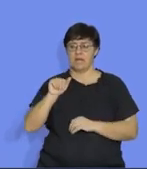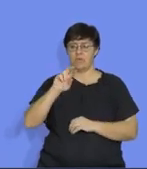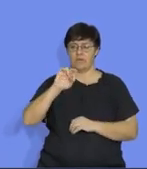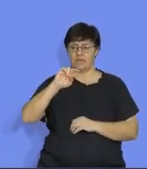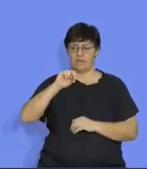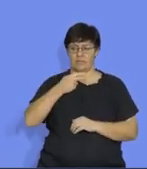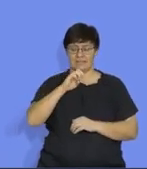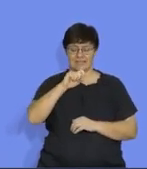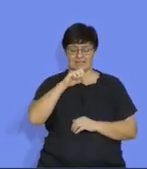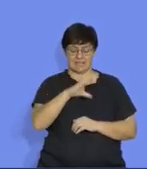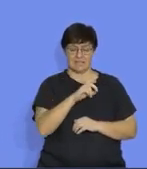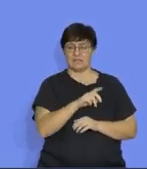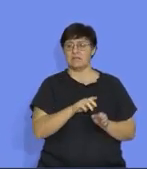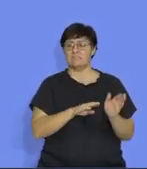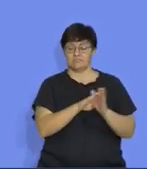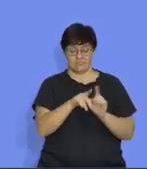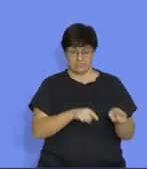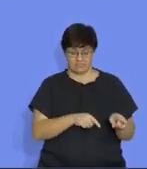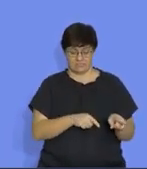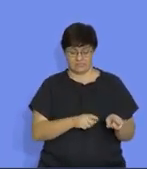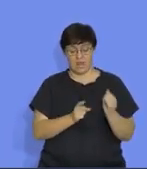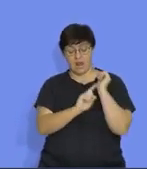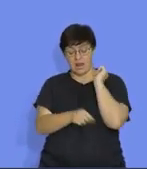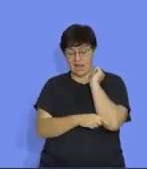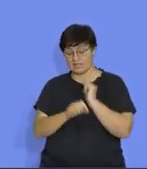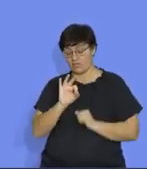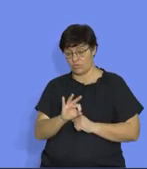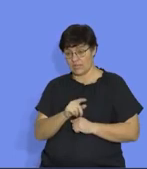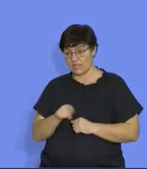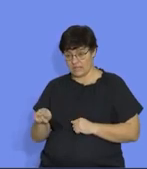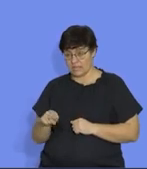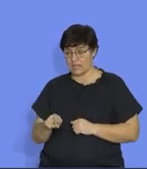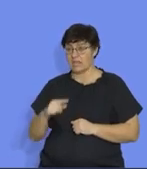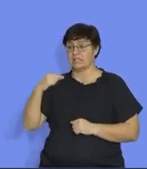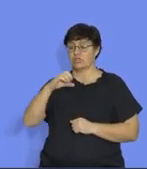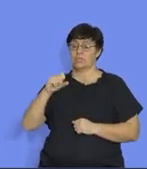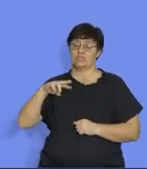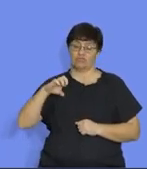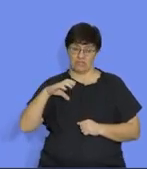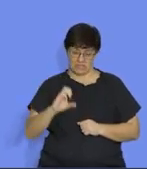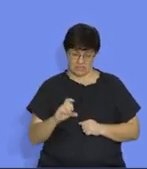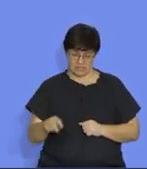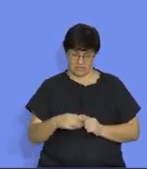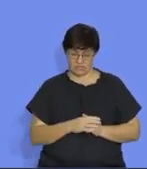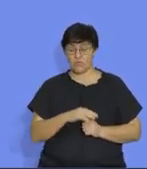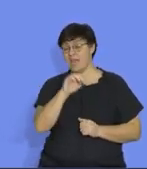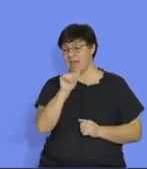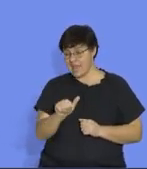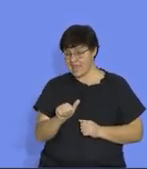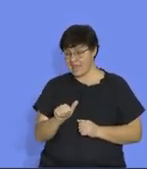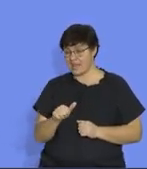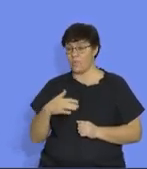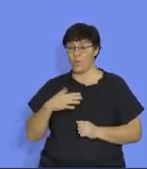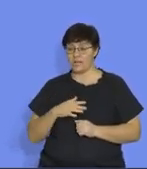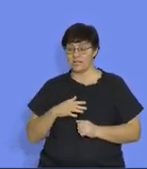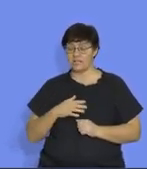progression, and the last 3 terms form a geometric progression. So A is asking me to